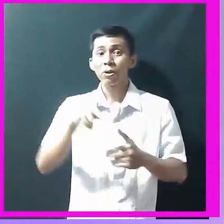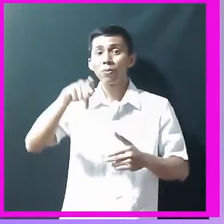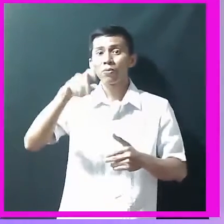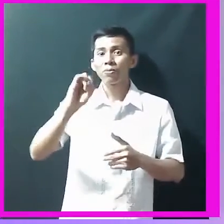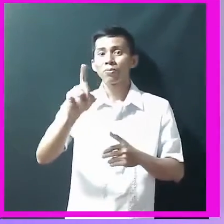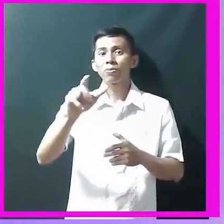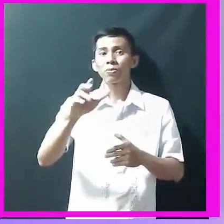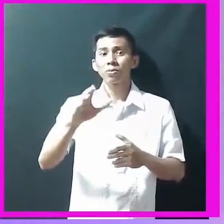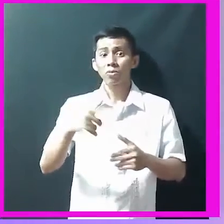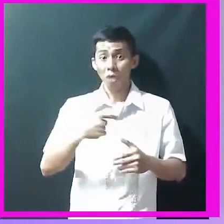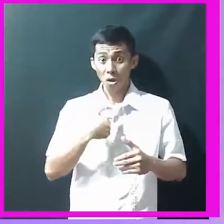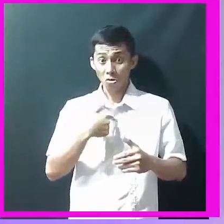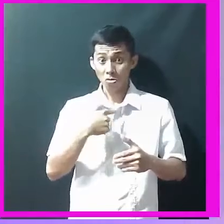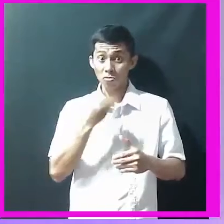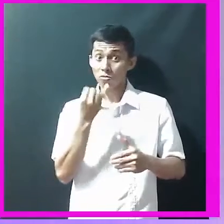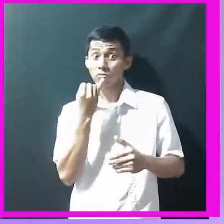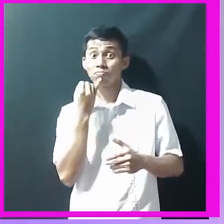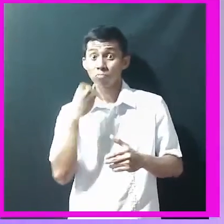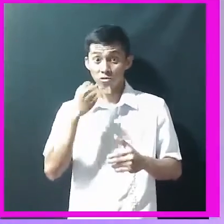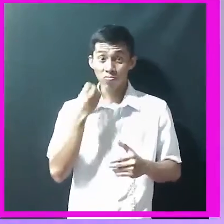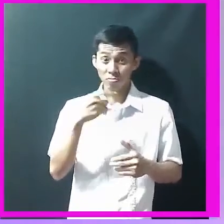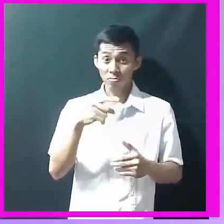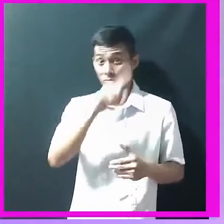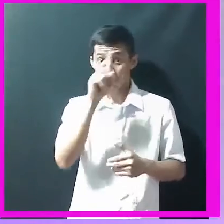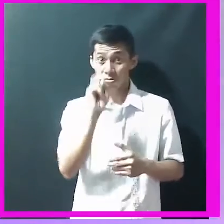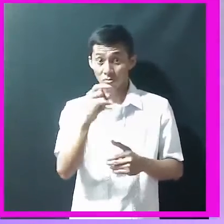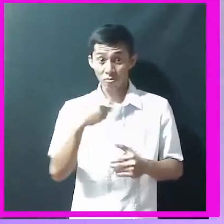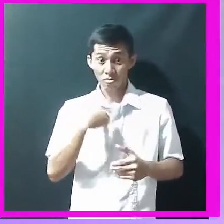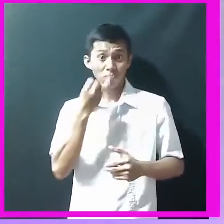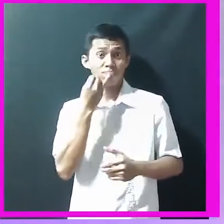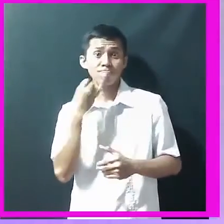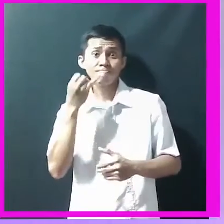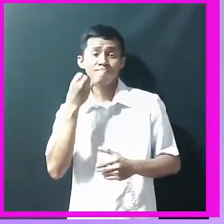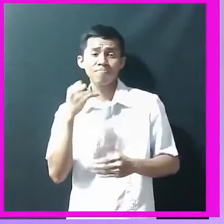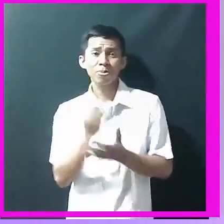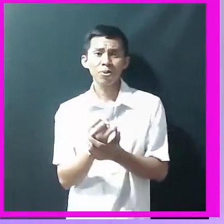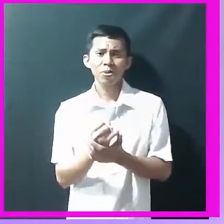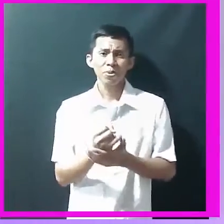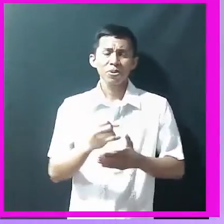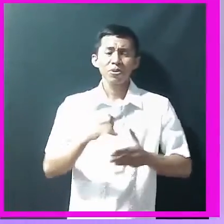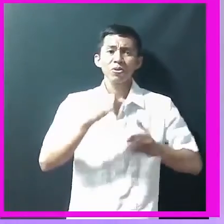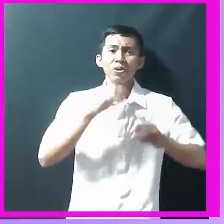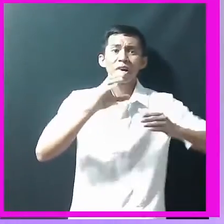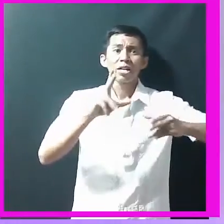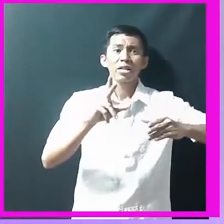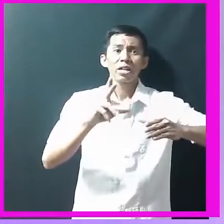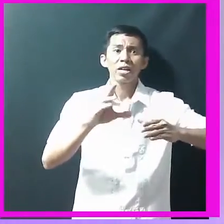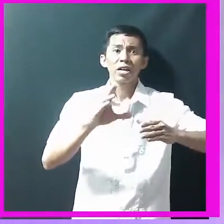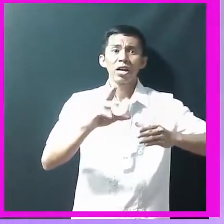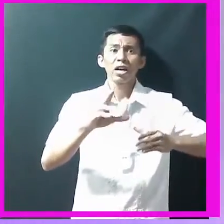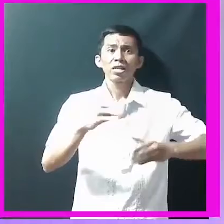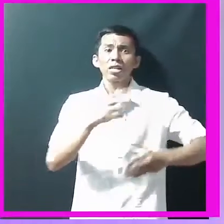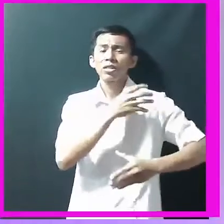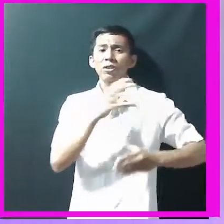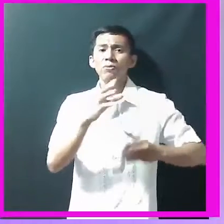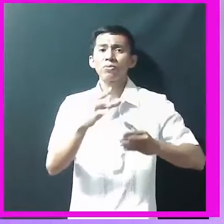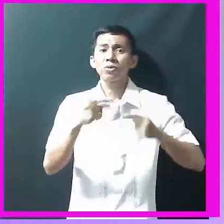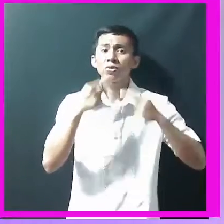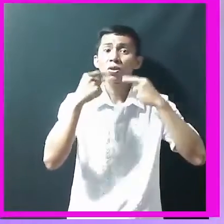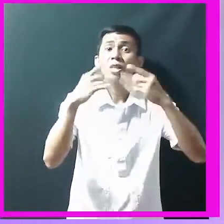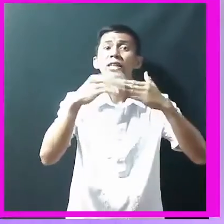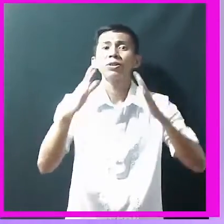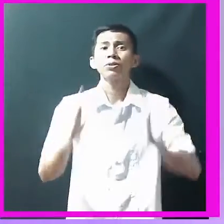answered, "Am I a Jew? Then thine own nation and the chief priests have delivered thee unto